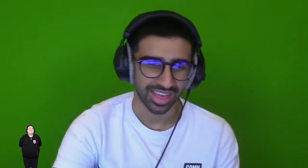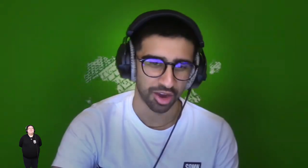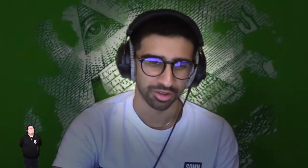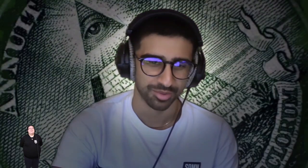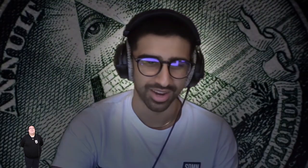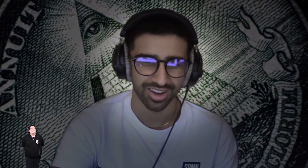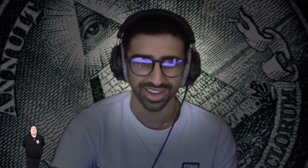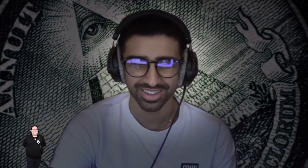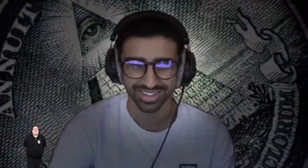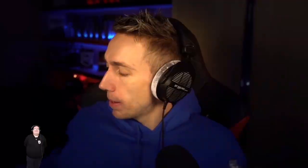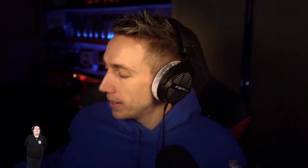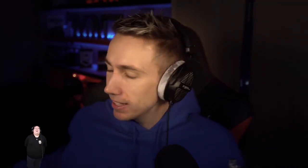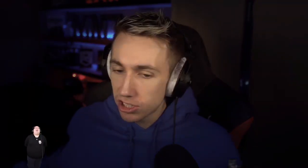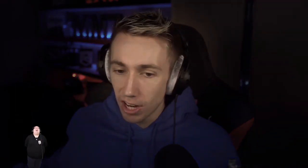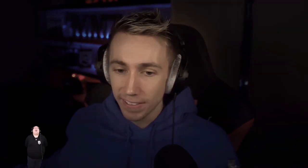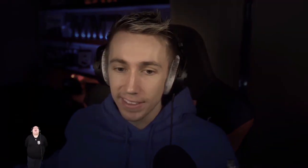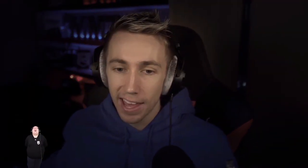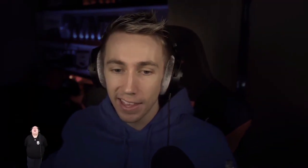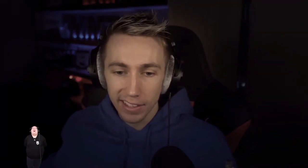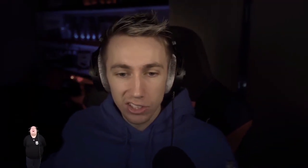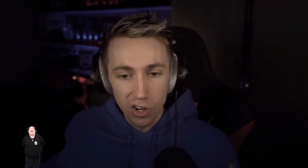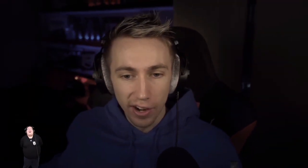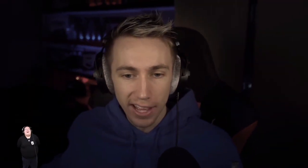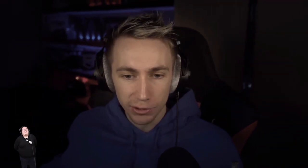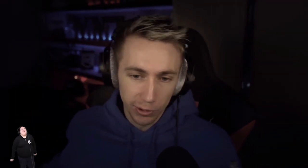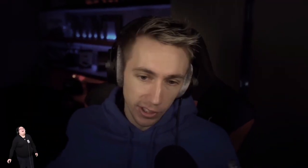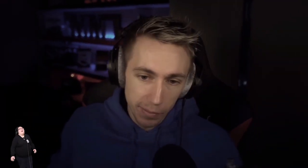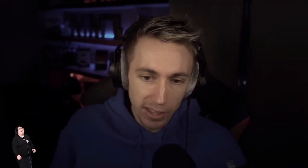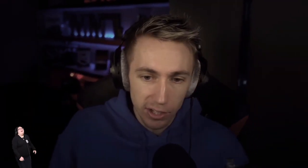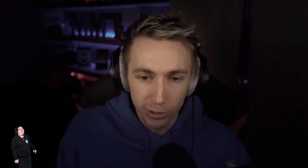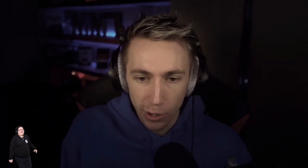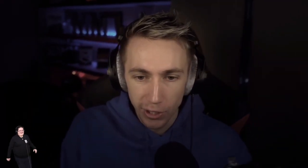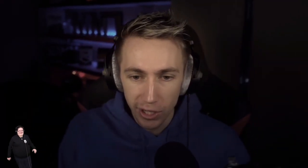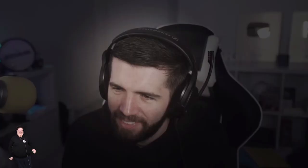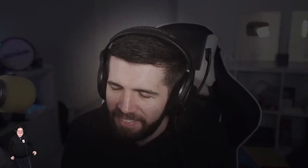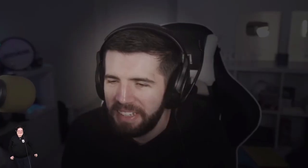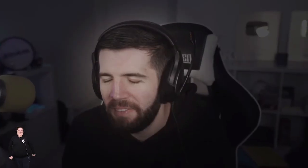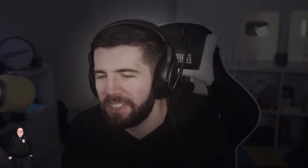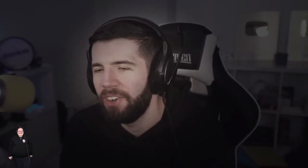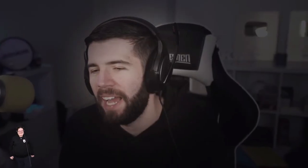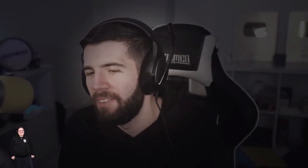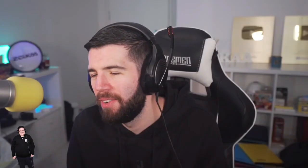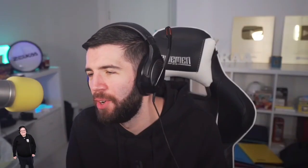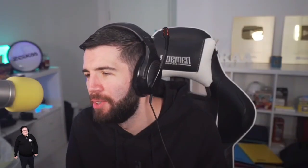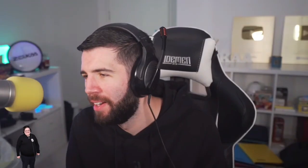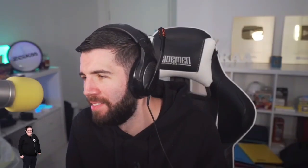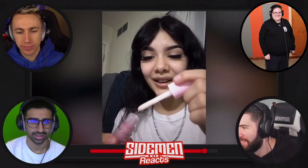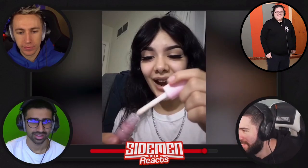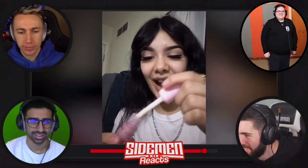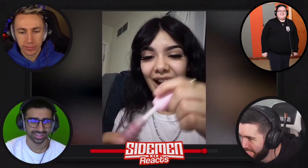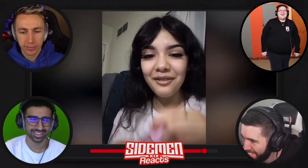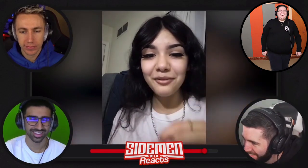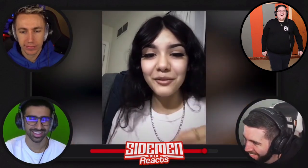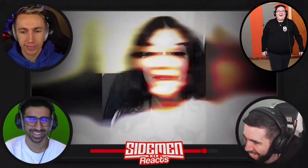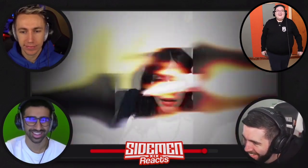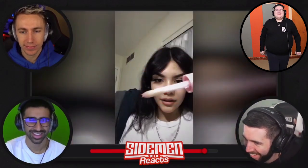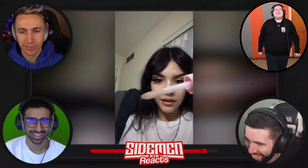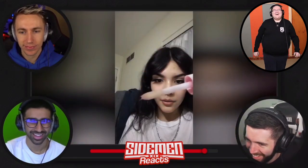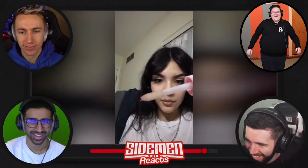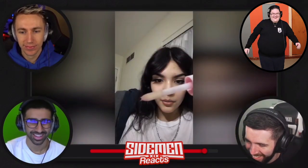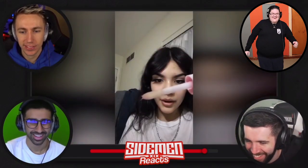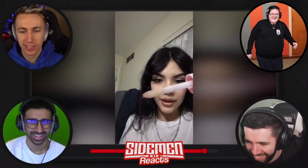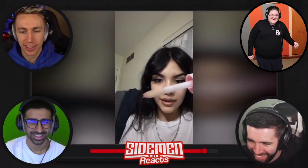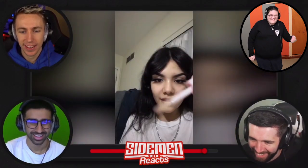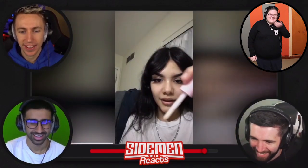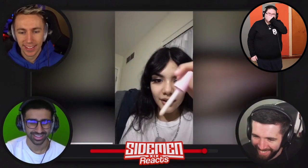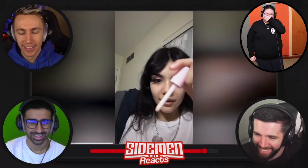Jenners. They are really not. Maybe there's stuff in there that's not natural, that's meant to control you. Maybe someone's off camera with a Hoover.